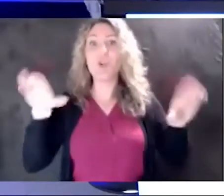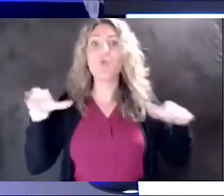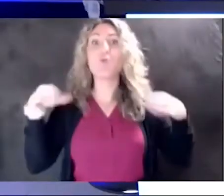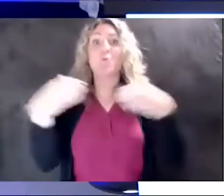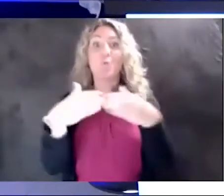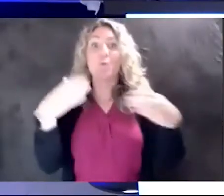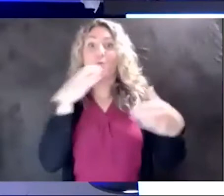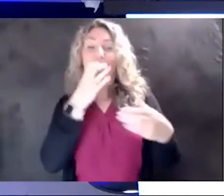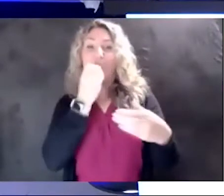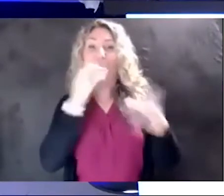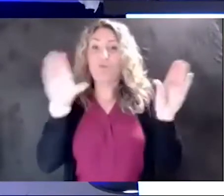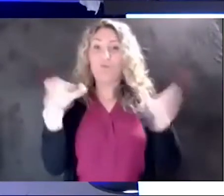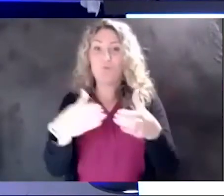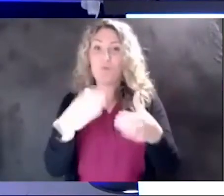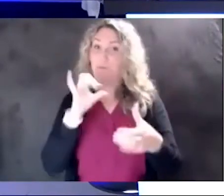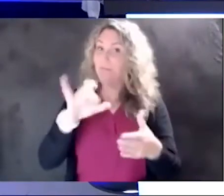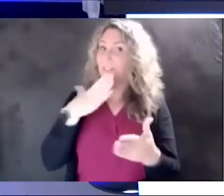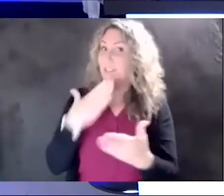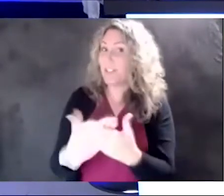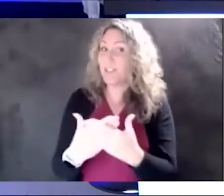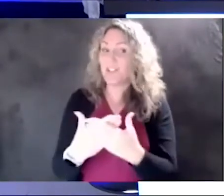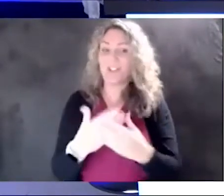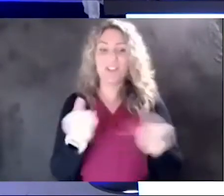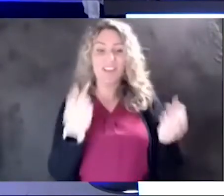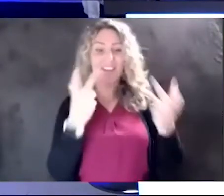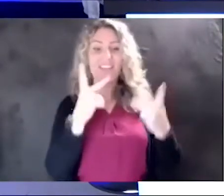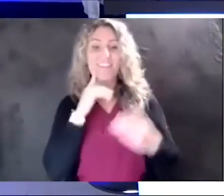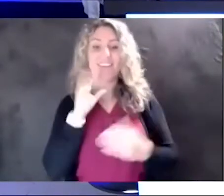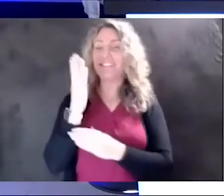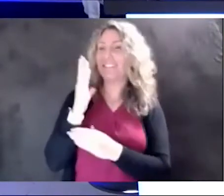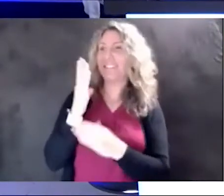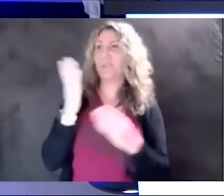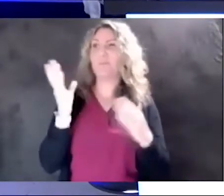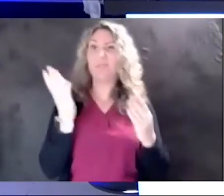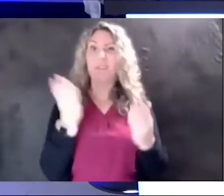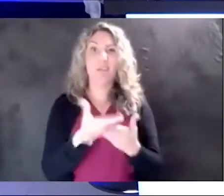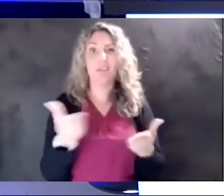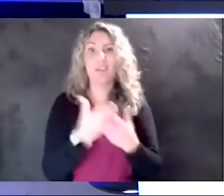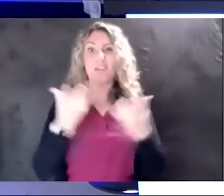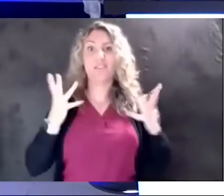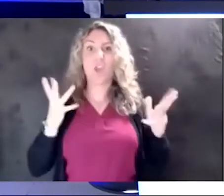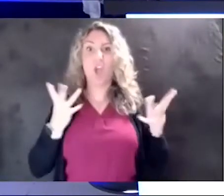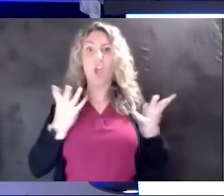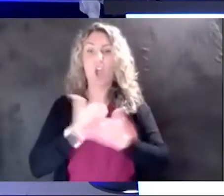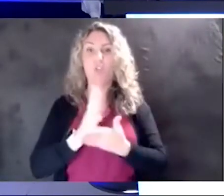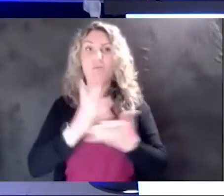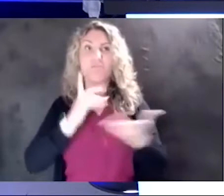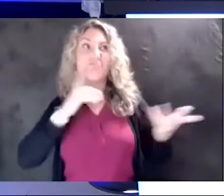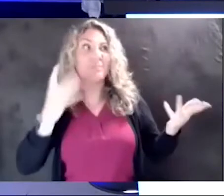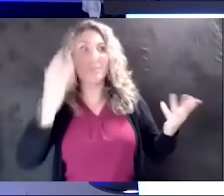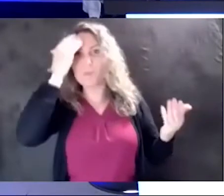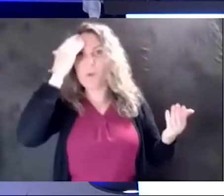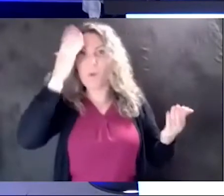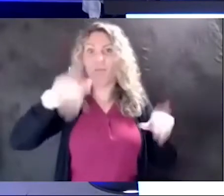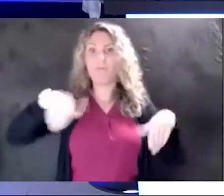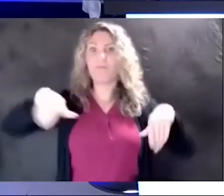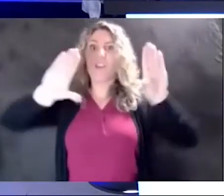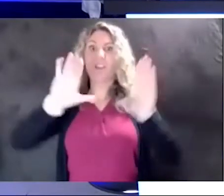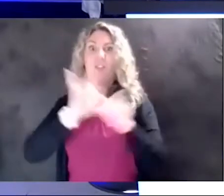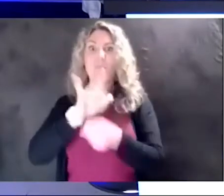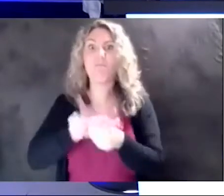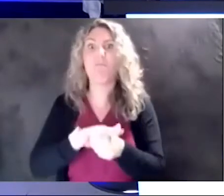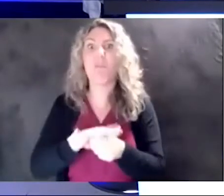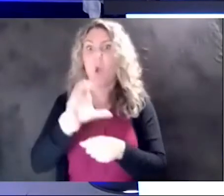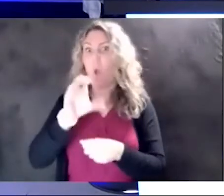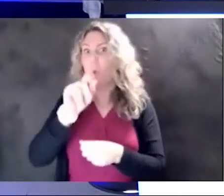Okay, that's good. I mean, a lot of it seems like things we would already know, but it's good to be reminded. I gave up Coke, and I told myself I never want to give up. People would say,